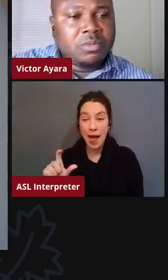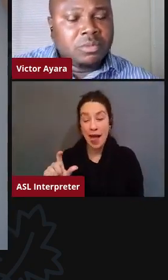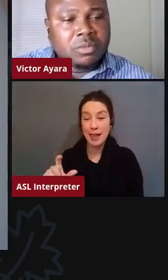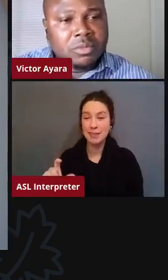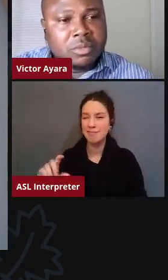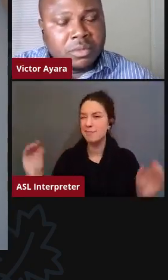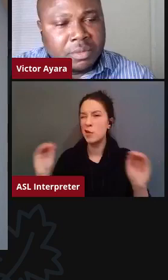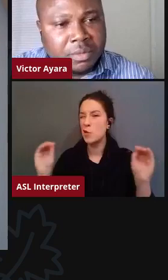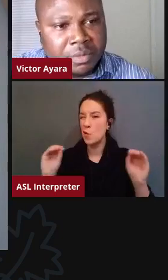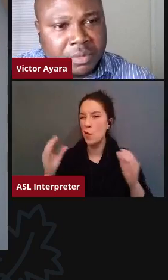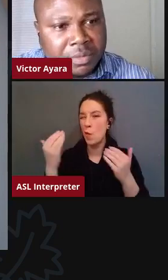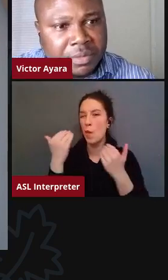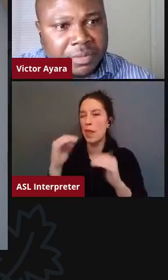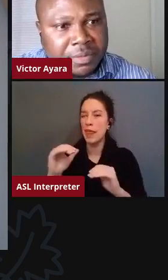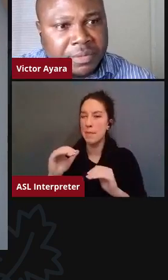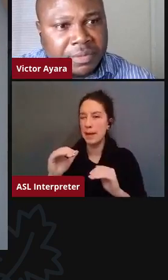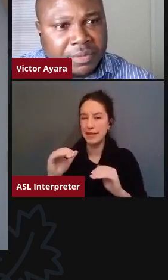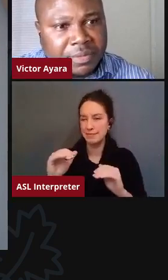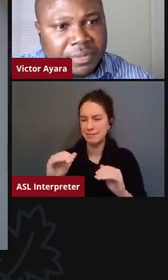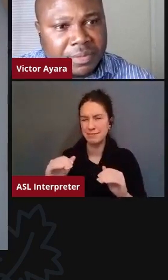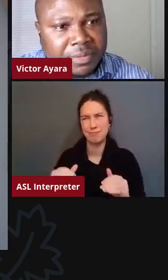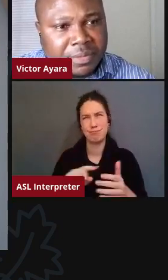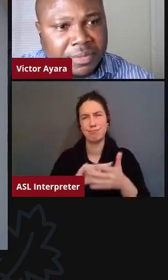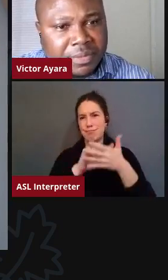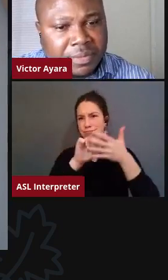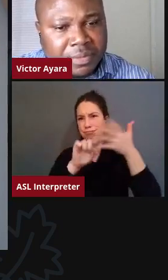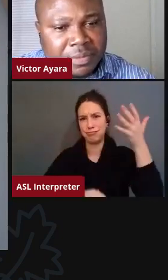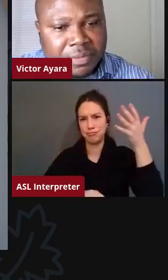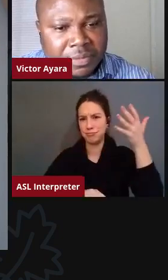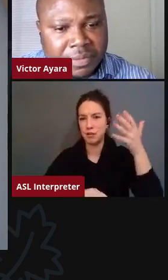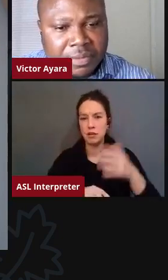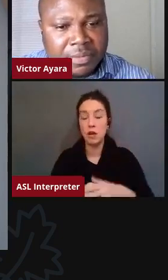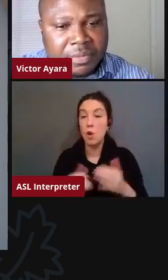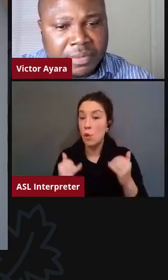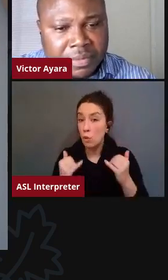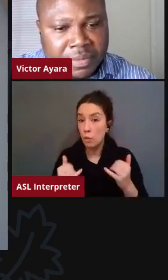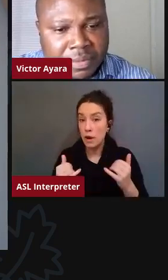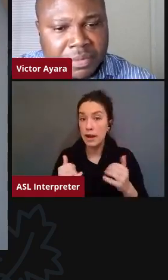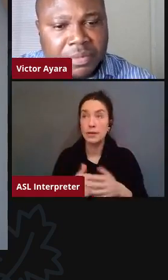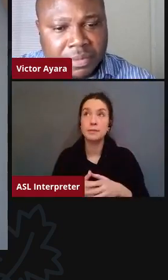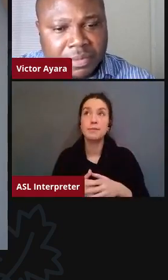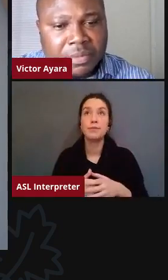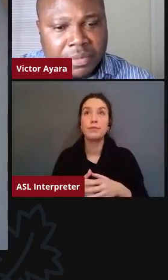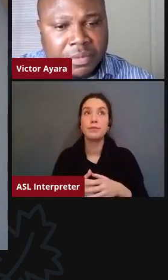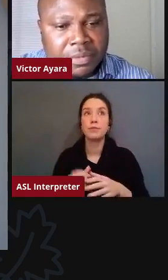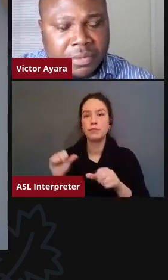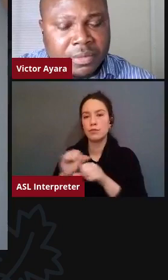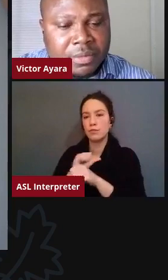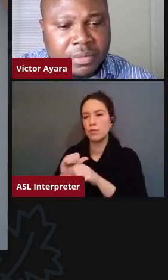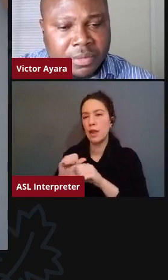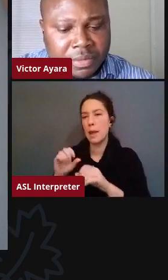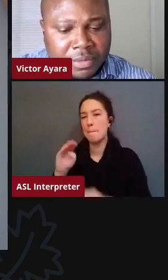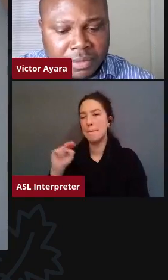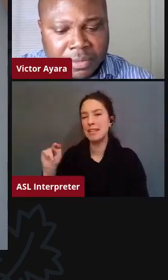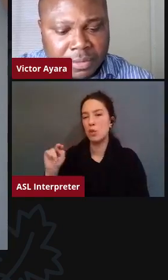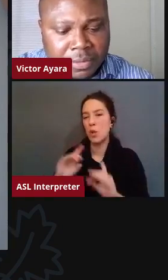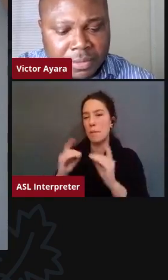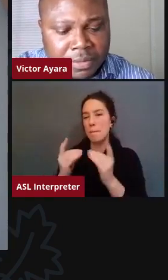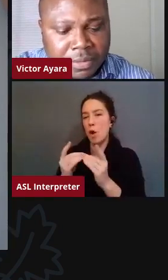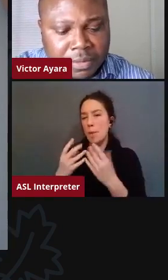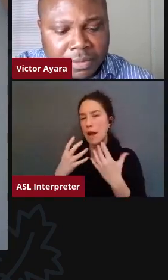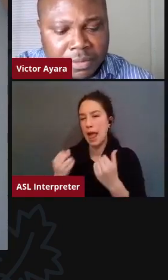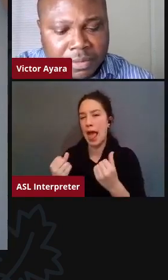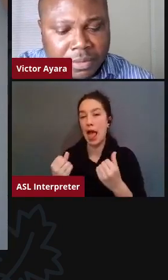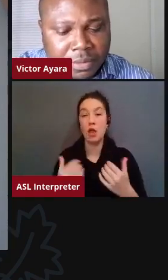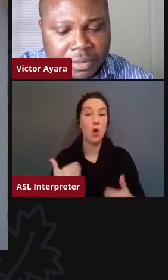now. There's so many things that you can do. So right now I've been working with the Minnesota Department of Health, the breast cancer